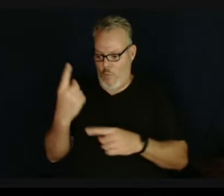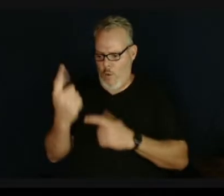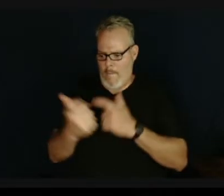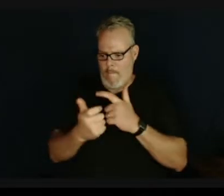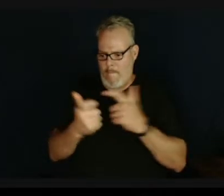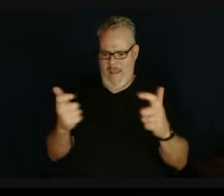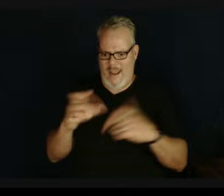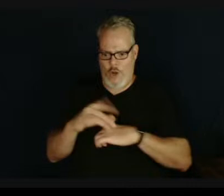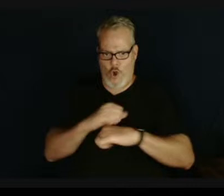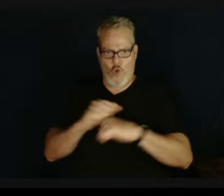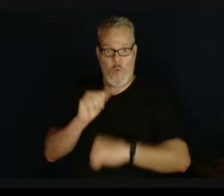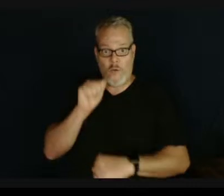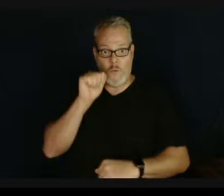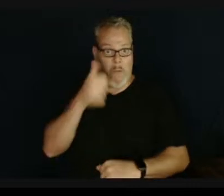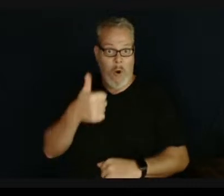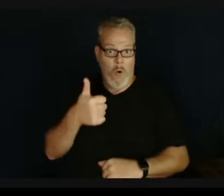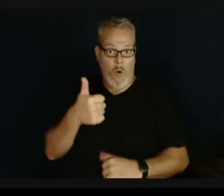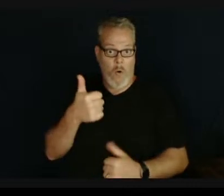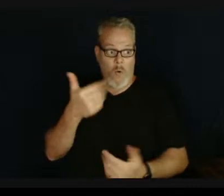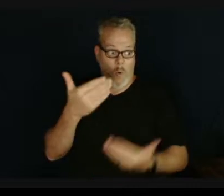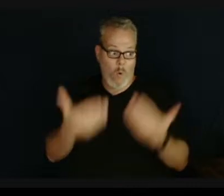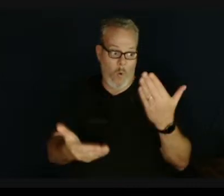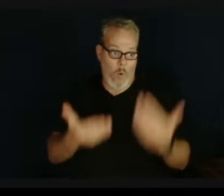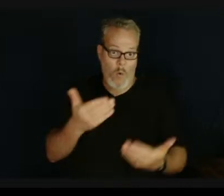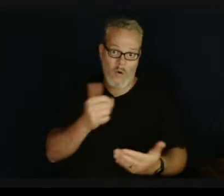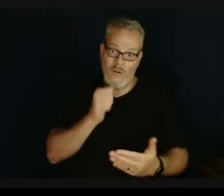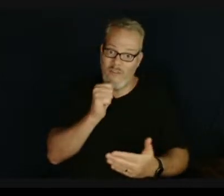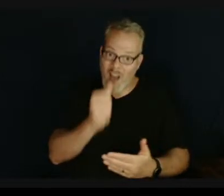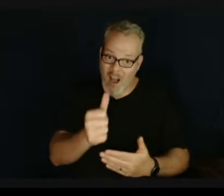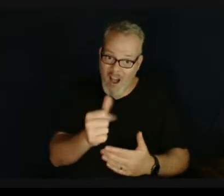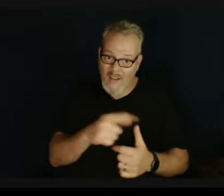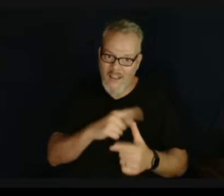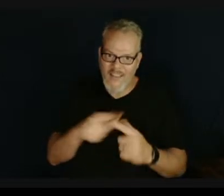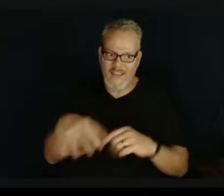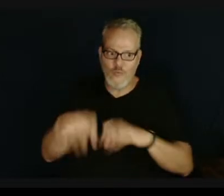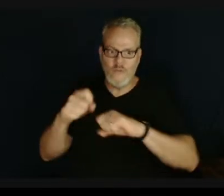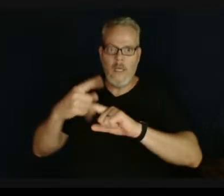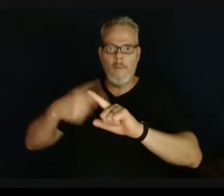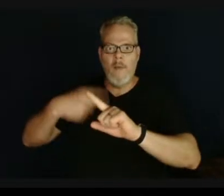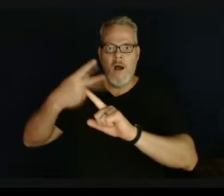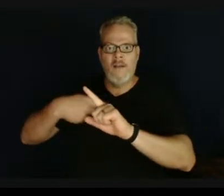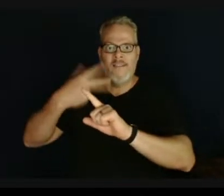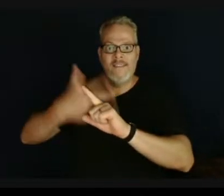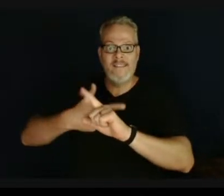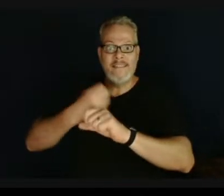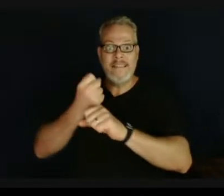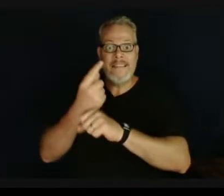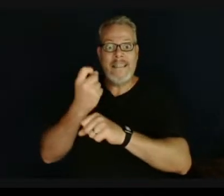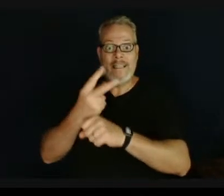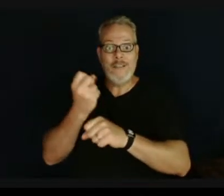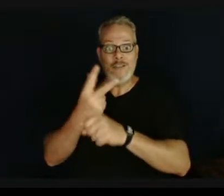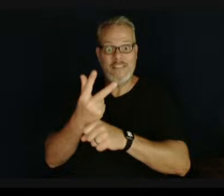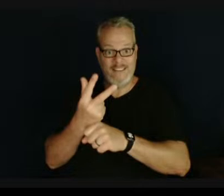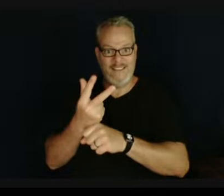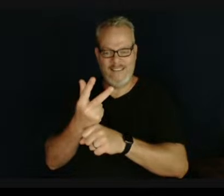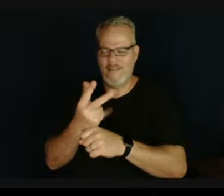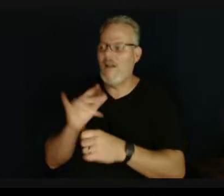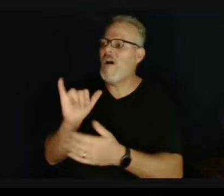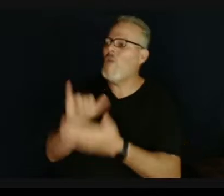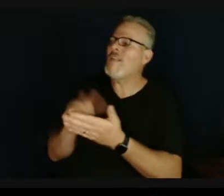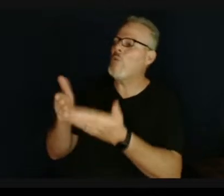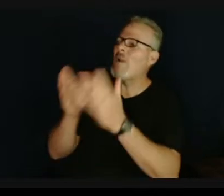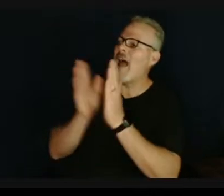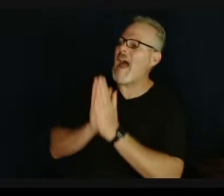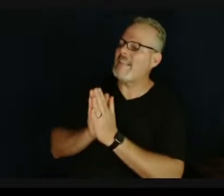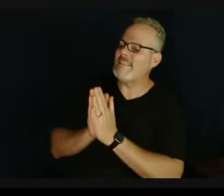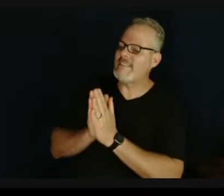tomorrow, or it could not have a big earthquake and it could take months or years for it to do That's that. what I want to ask about then. Just follow up